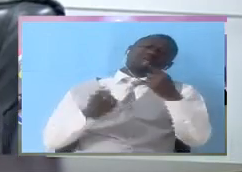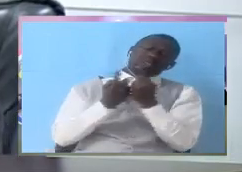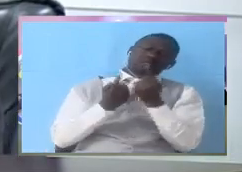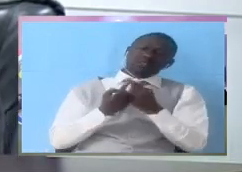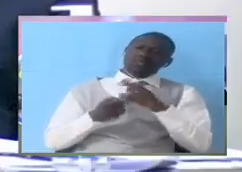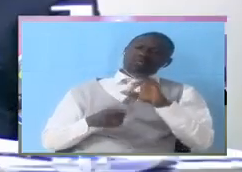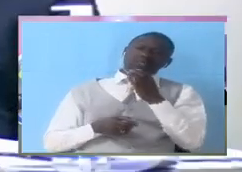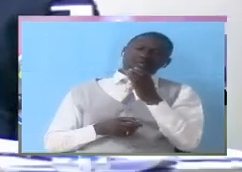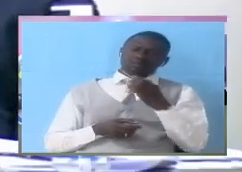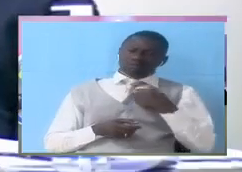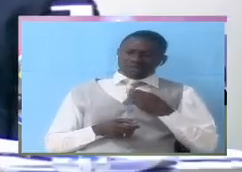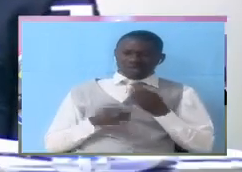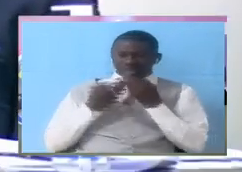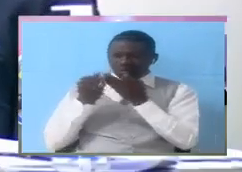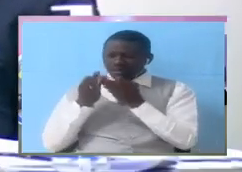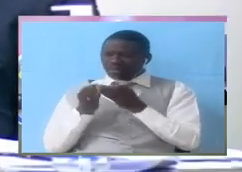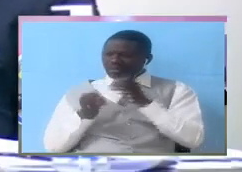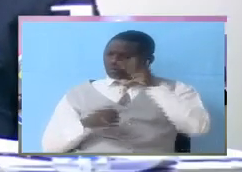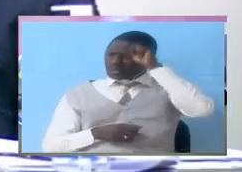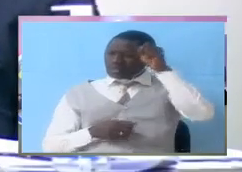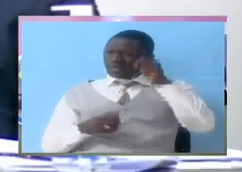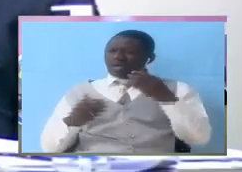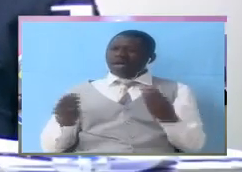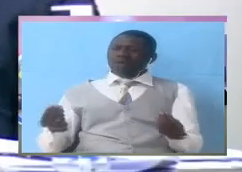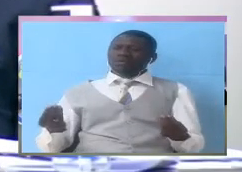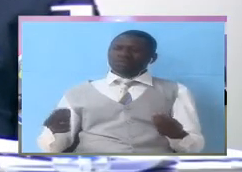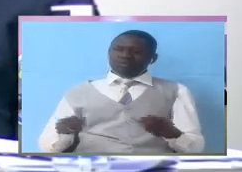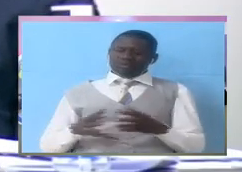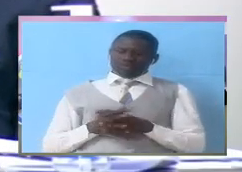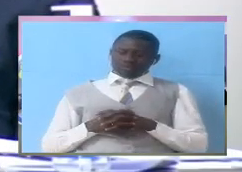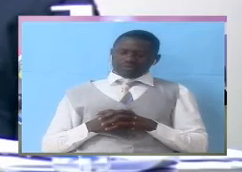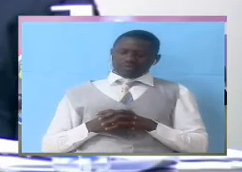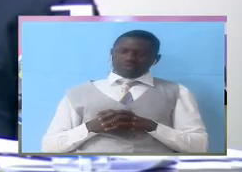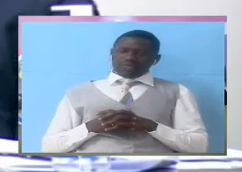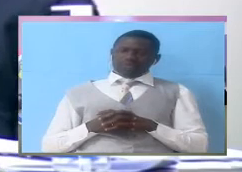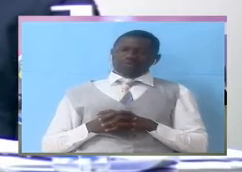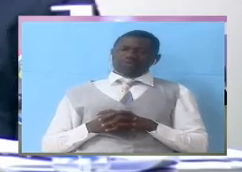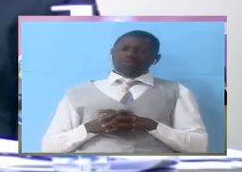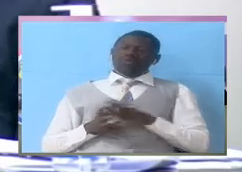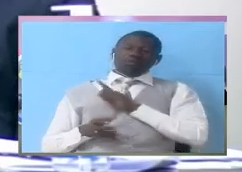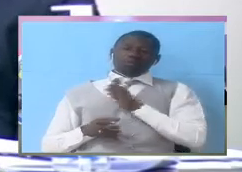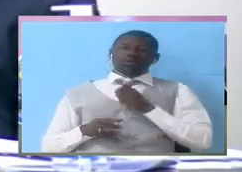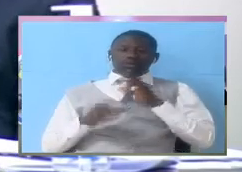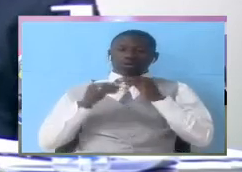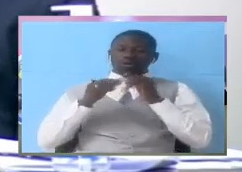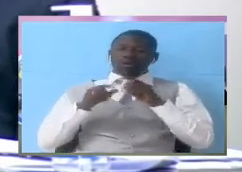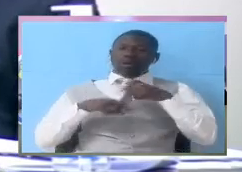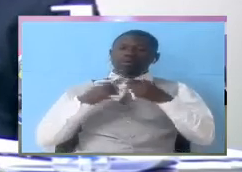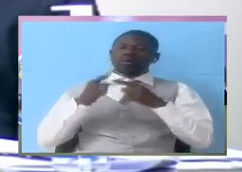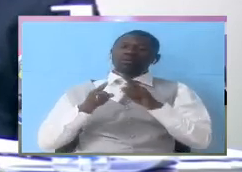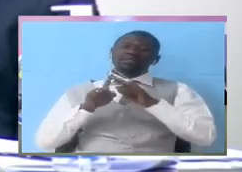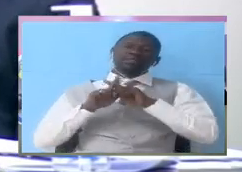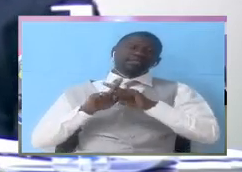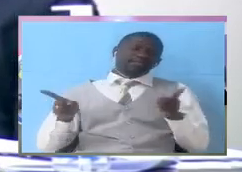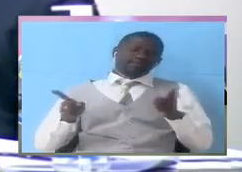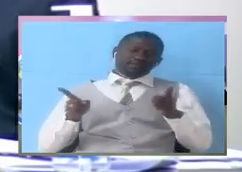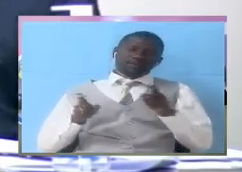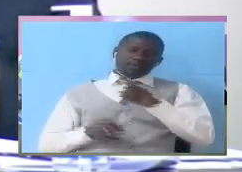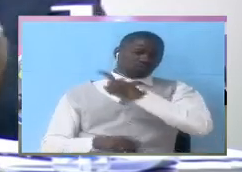wax? We are talking about a completely different question. Ñu ngi wax ñaari lacc yo xamne dafa